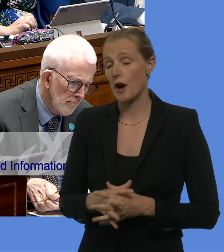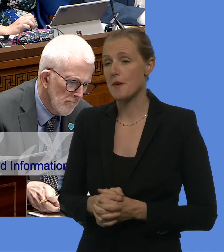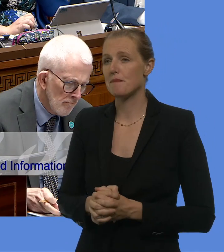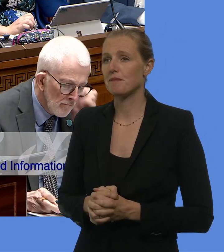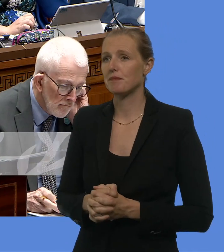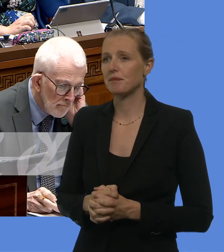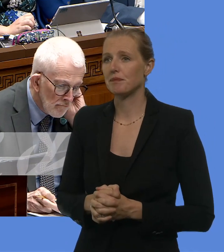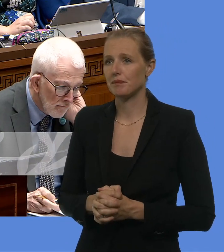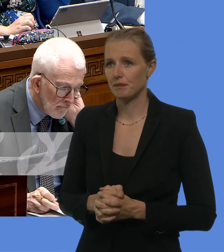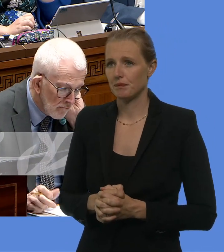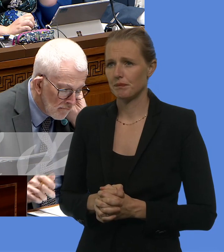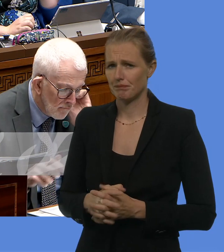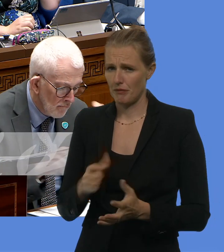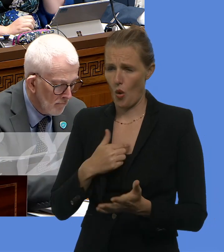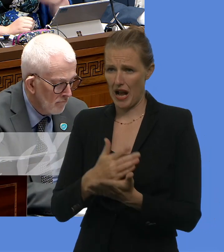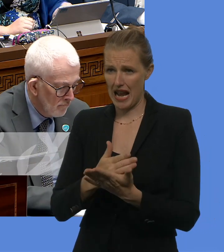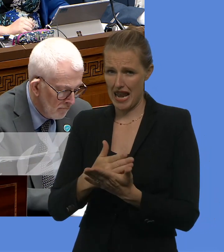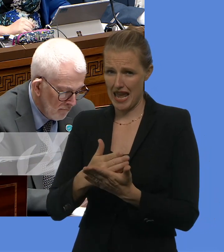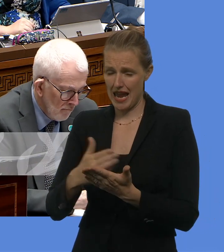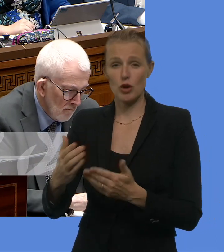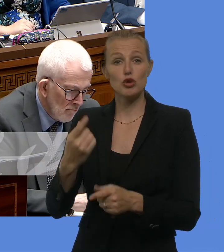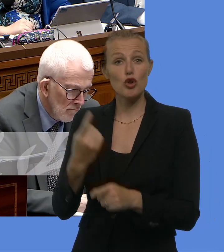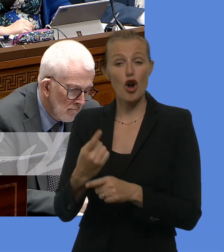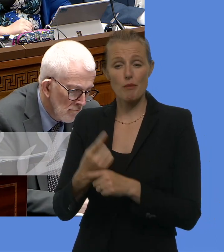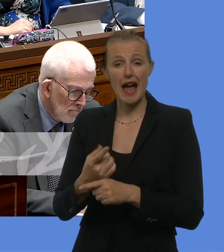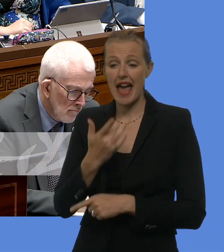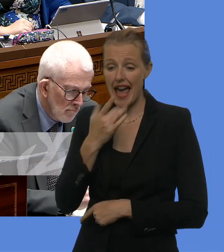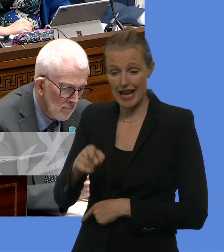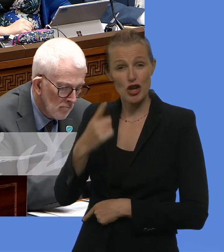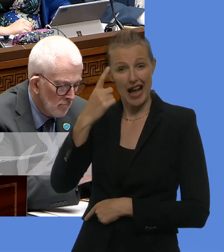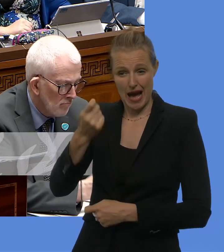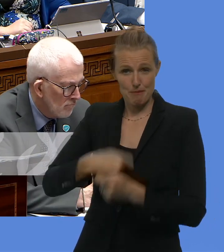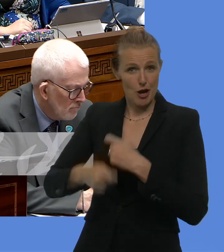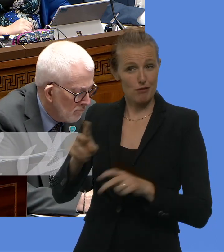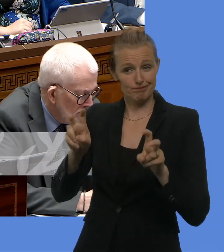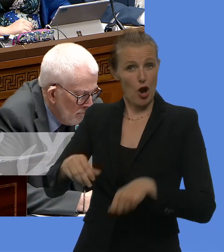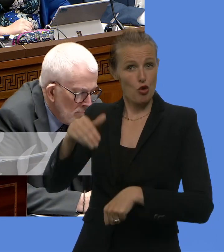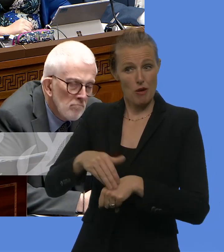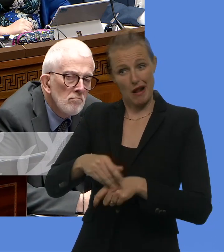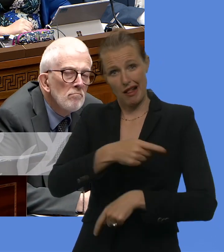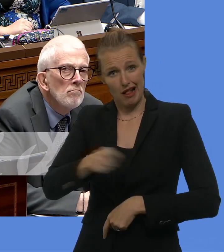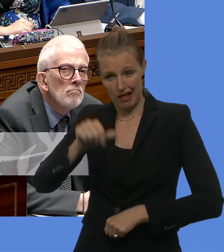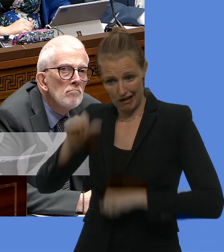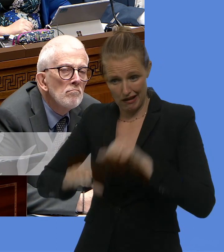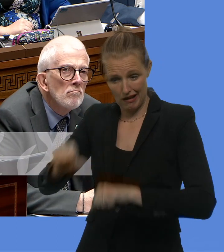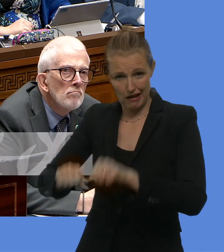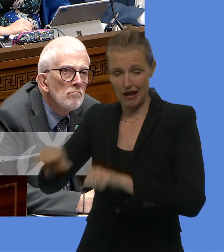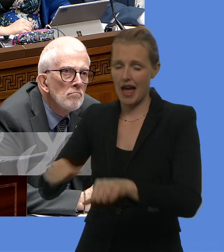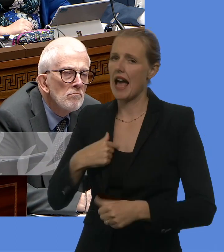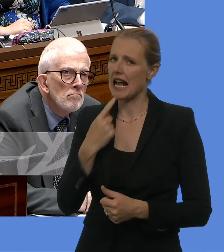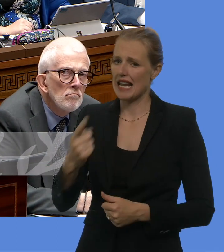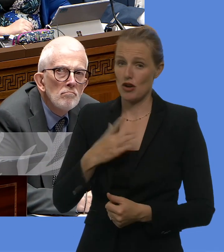I've been very clear about my commitment to raising the minimum age of criminal responsibility in Northern Ireland in order to bring us closer to meeting international